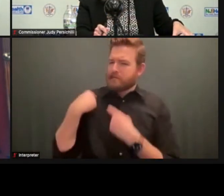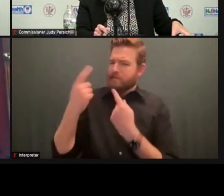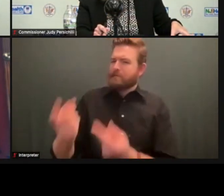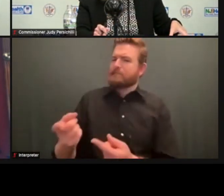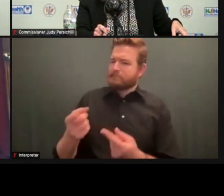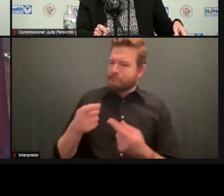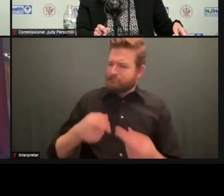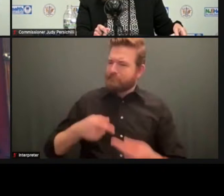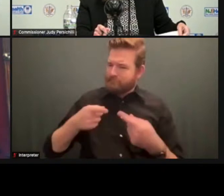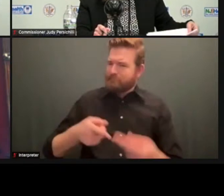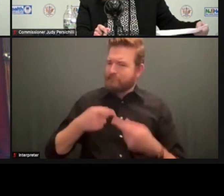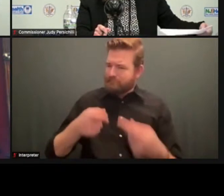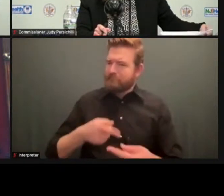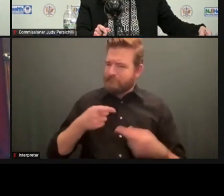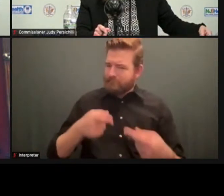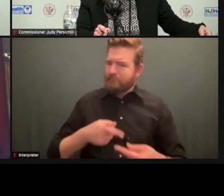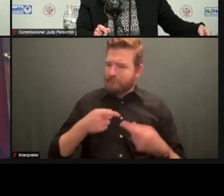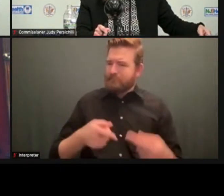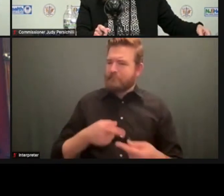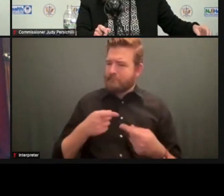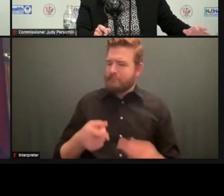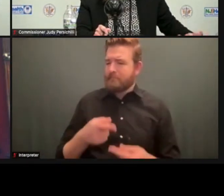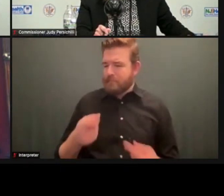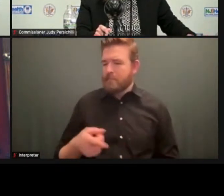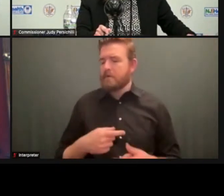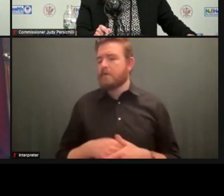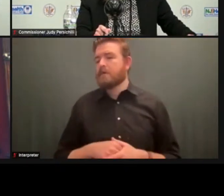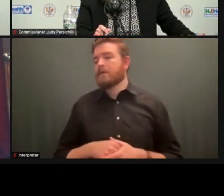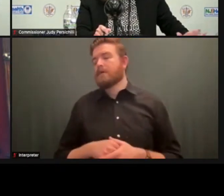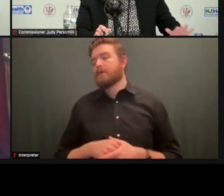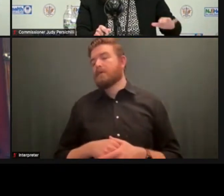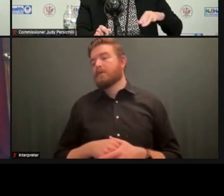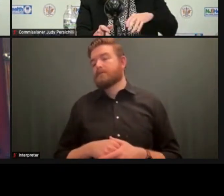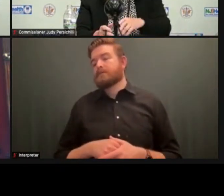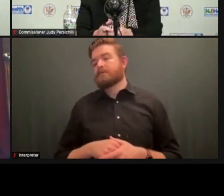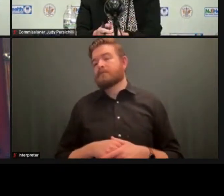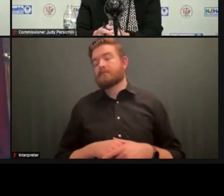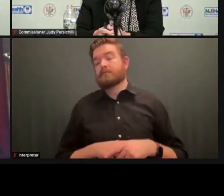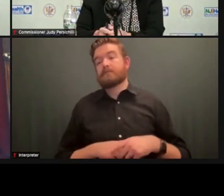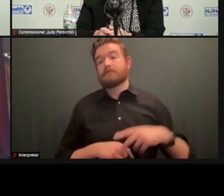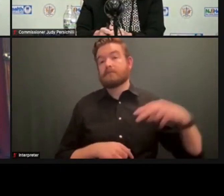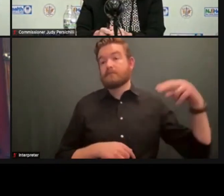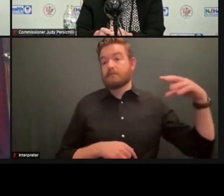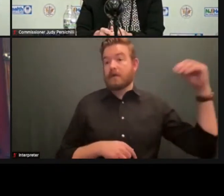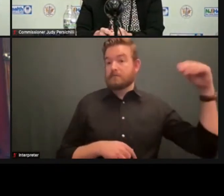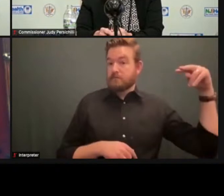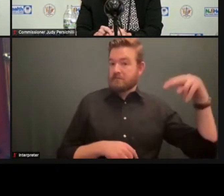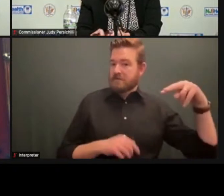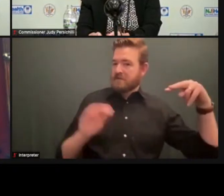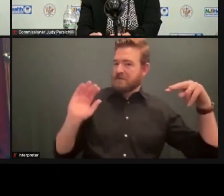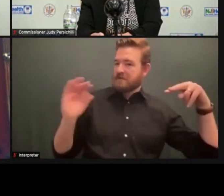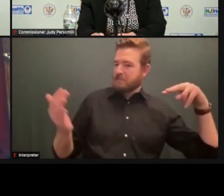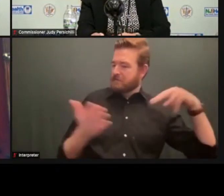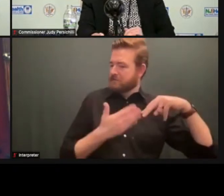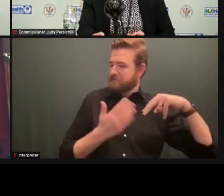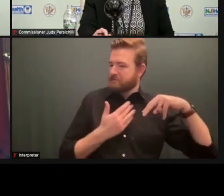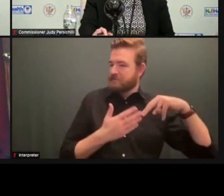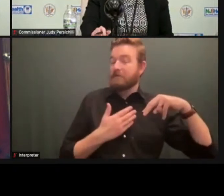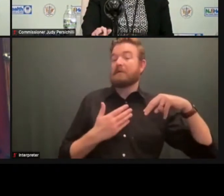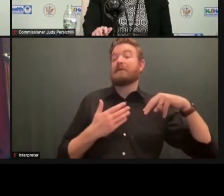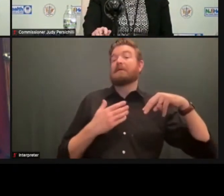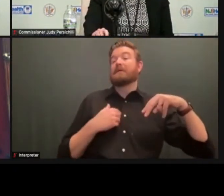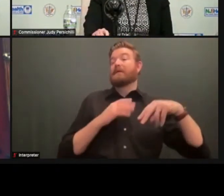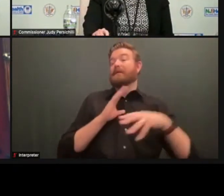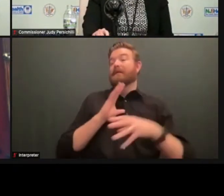lot of legitimate reasons. It looked like it was easier from the outside to get into the office, and you realize some of the stuff isn't as easy as you would